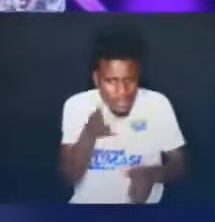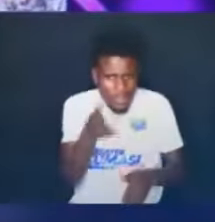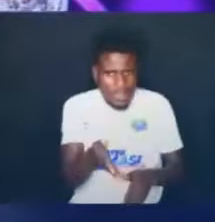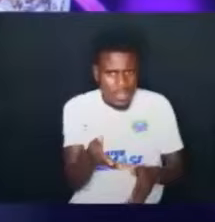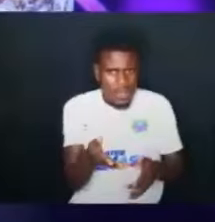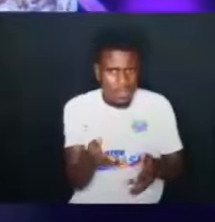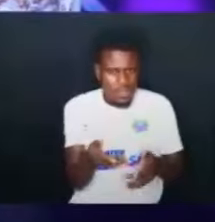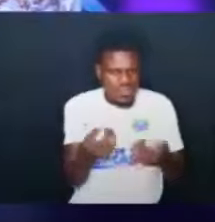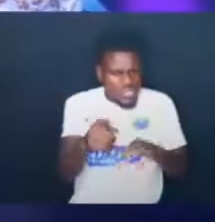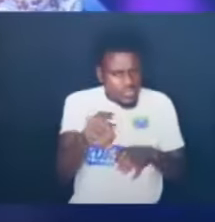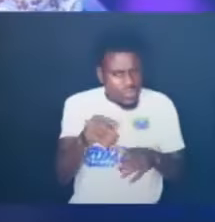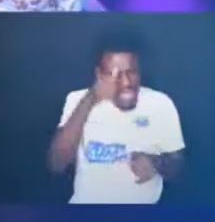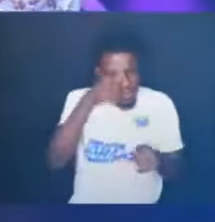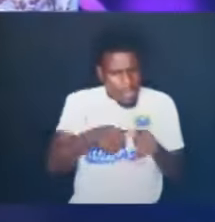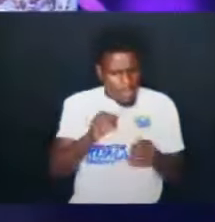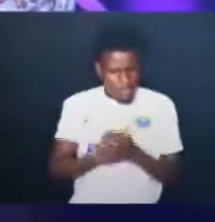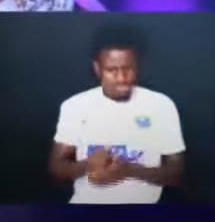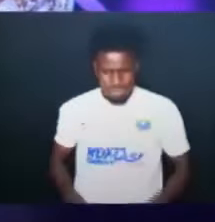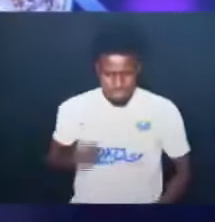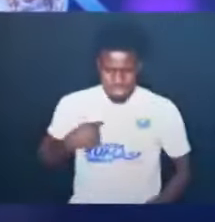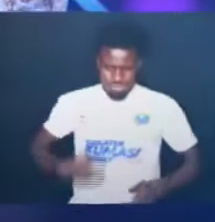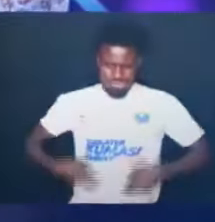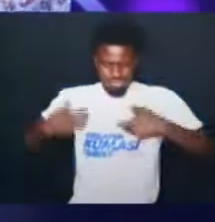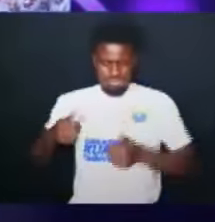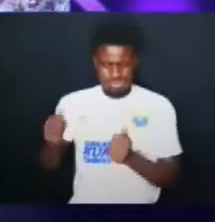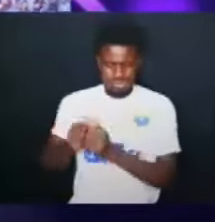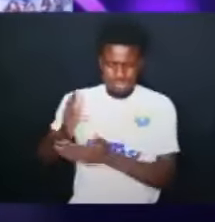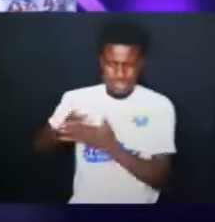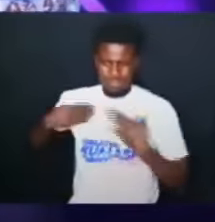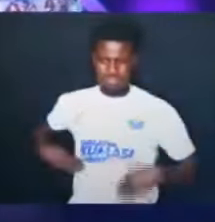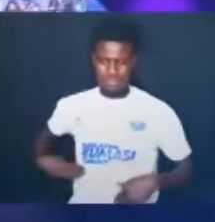when you have, you remember that you have something against someone,